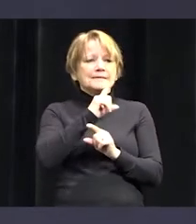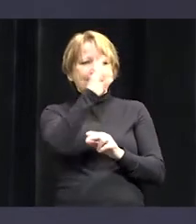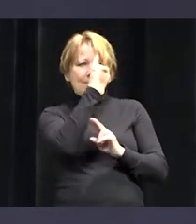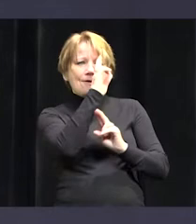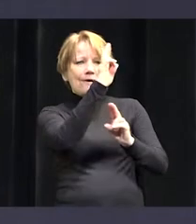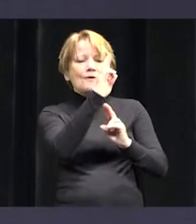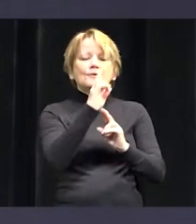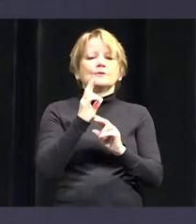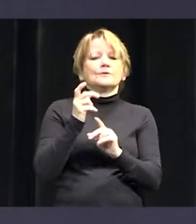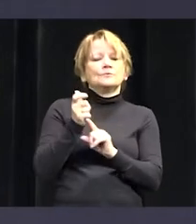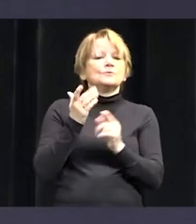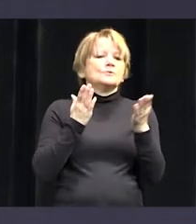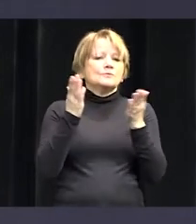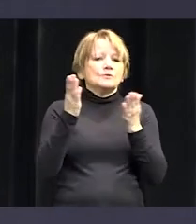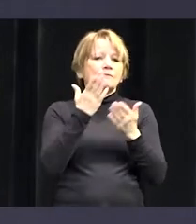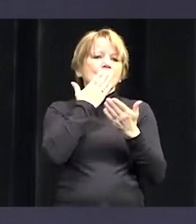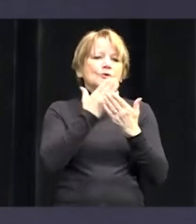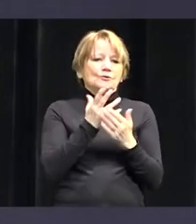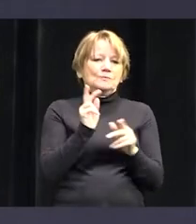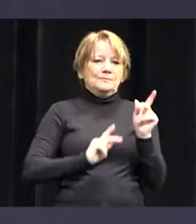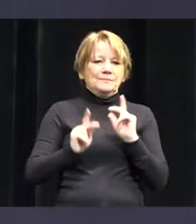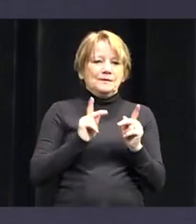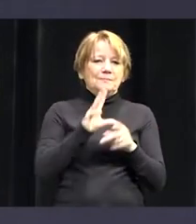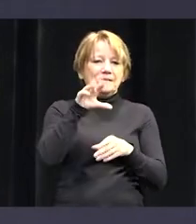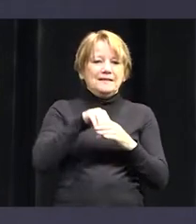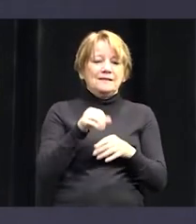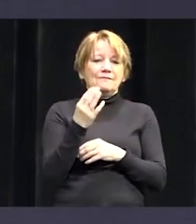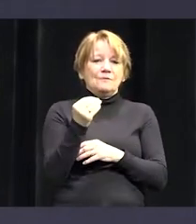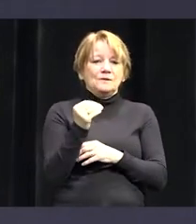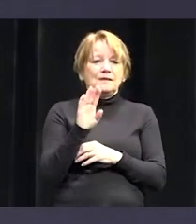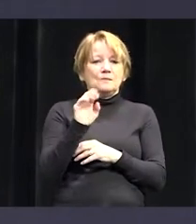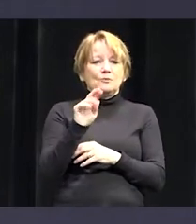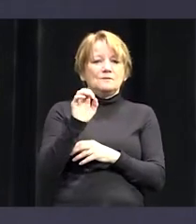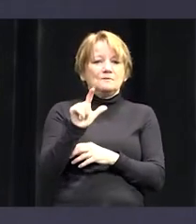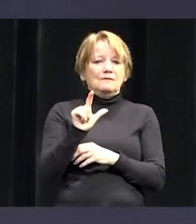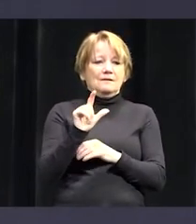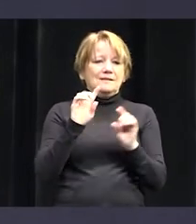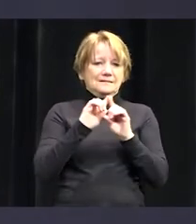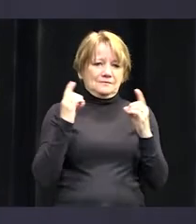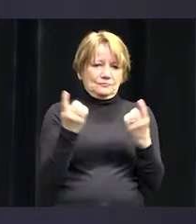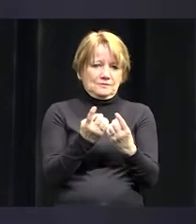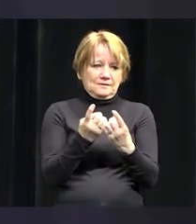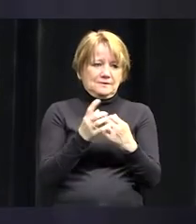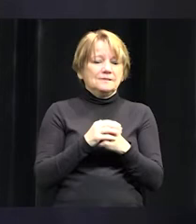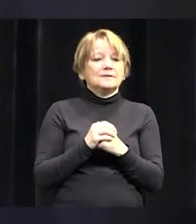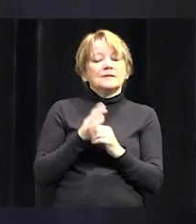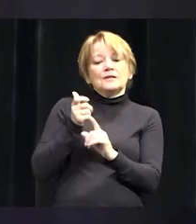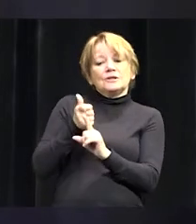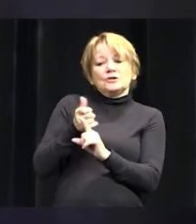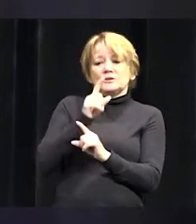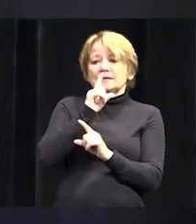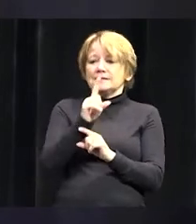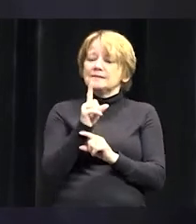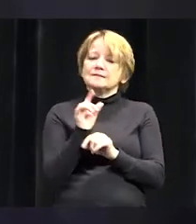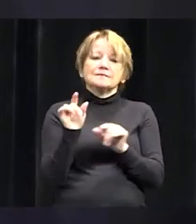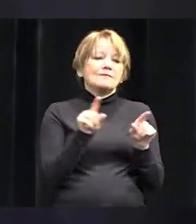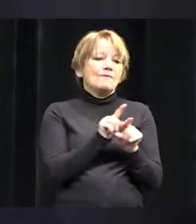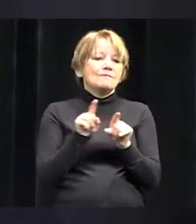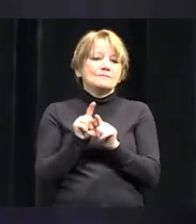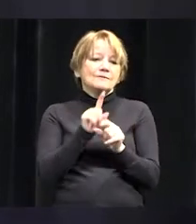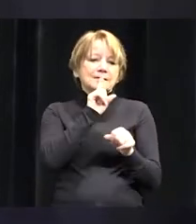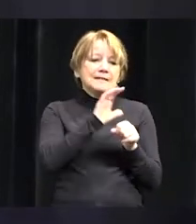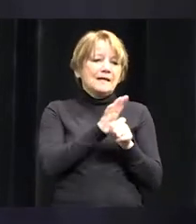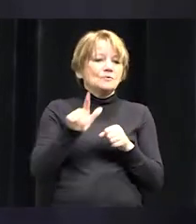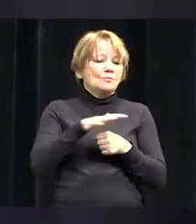of a lifetime to have served the good people of the 14th bristol district she is equally